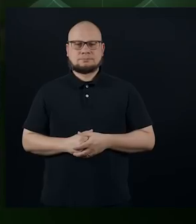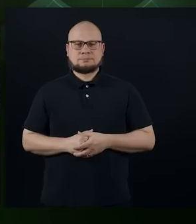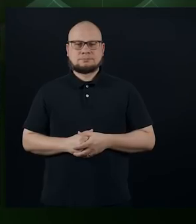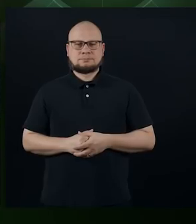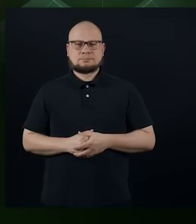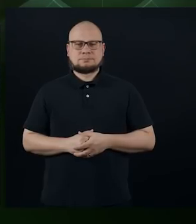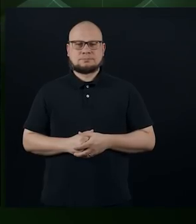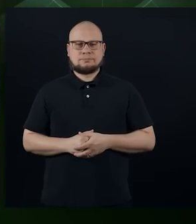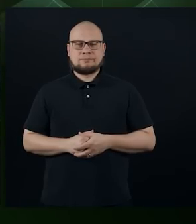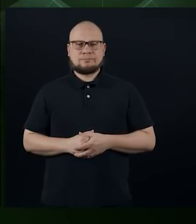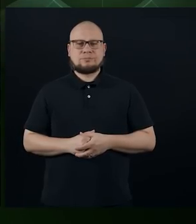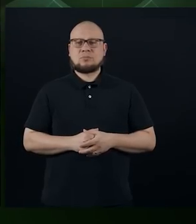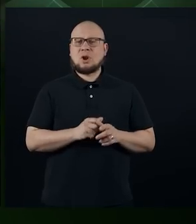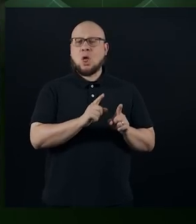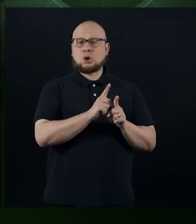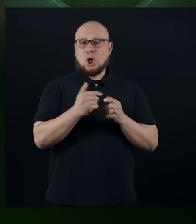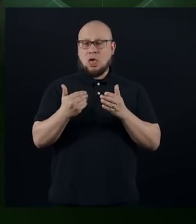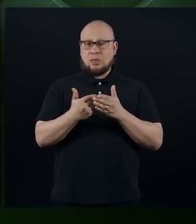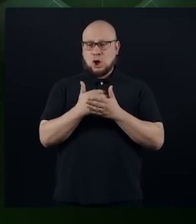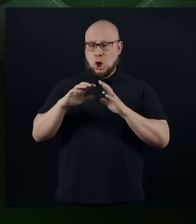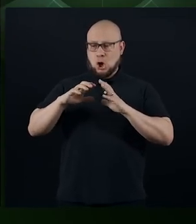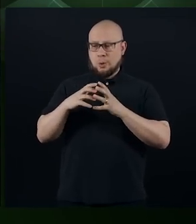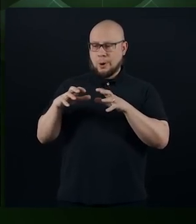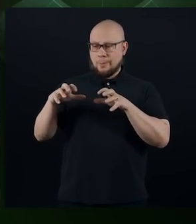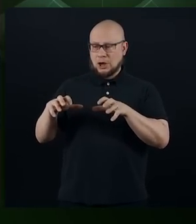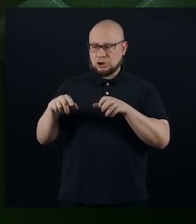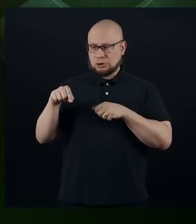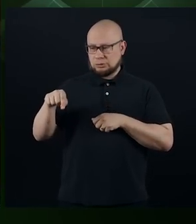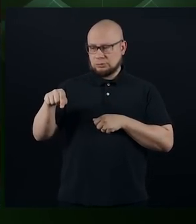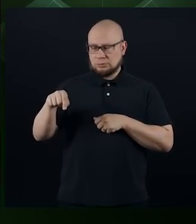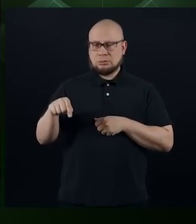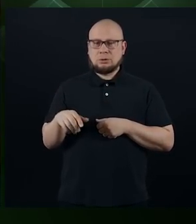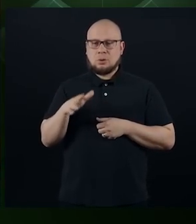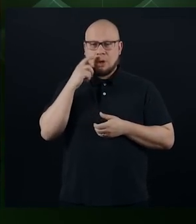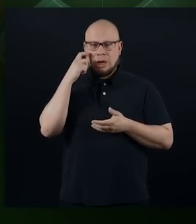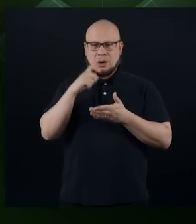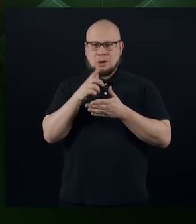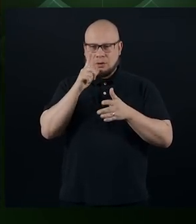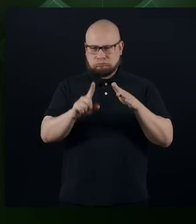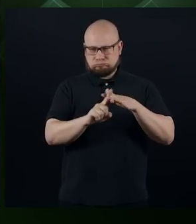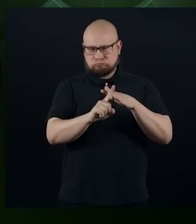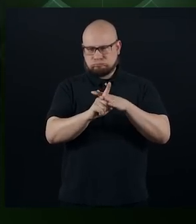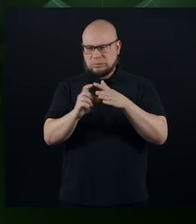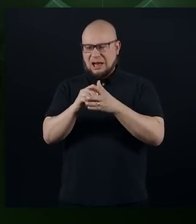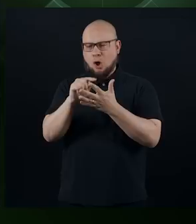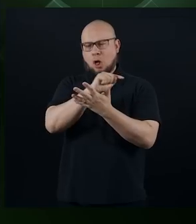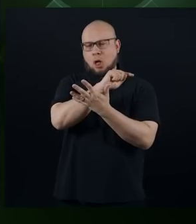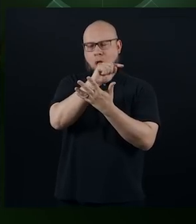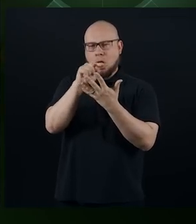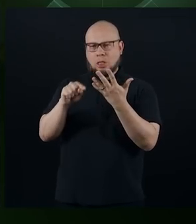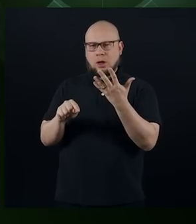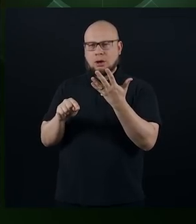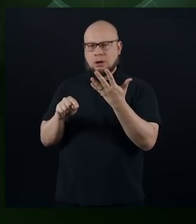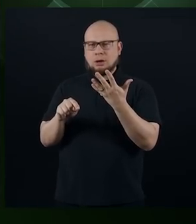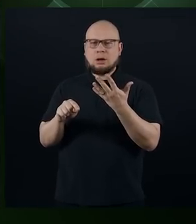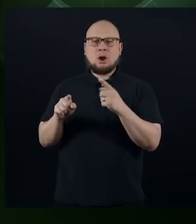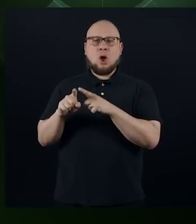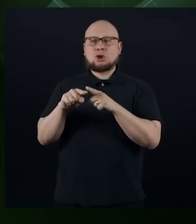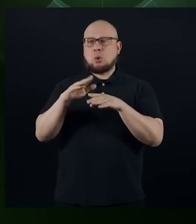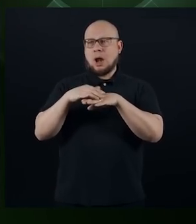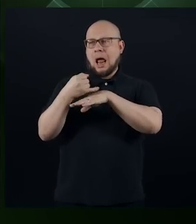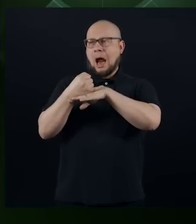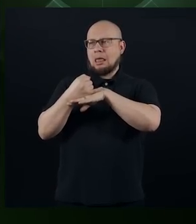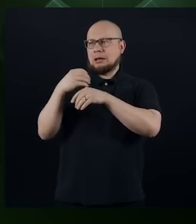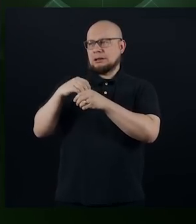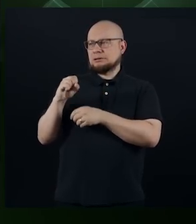With the ocean crawlers, they're a new land-based threat. You will find them throughout the tales, but you'll also find them whilst just adventuring on islands in